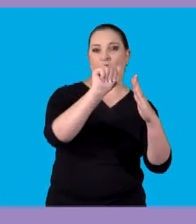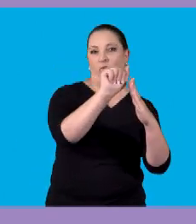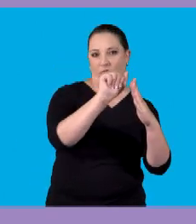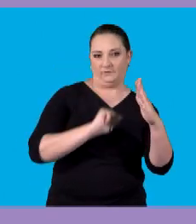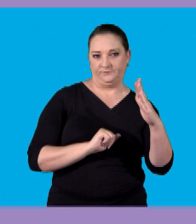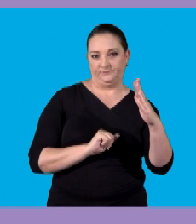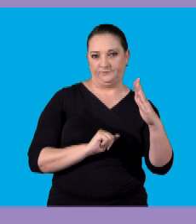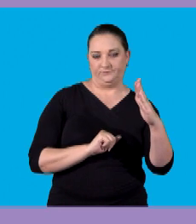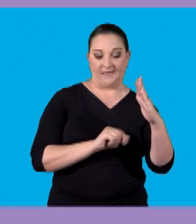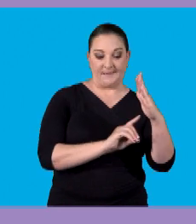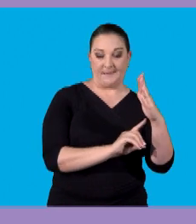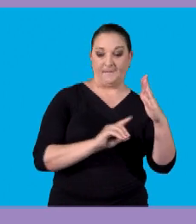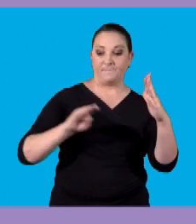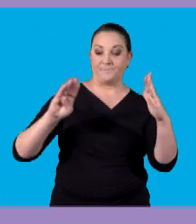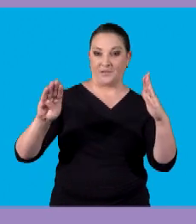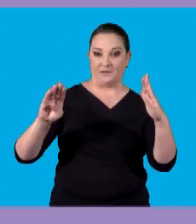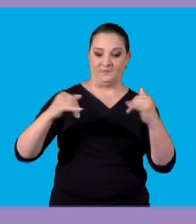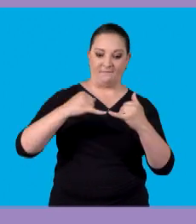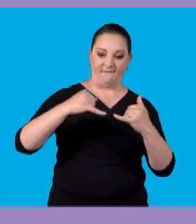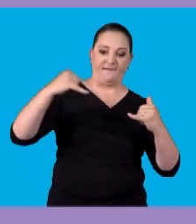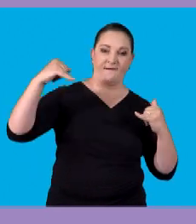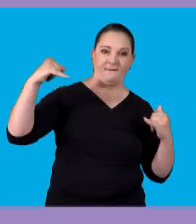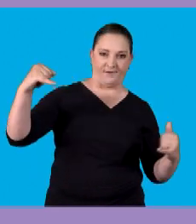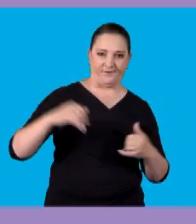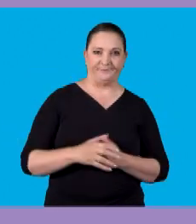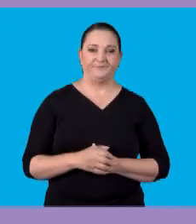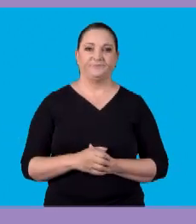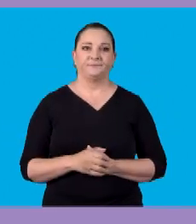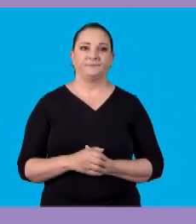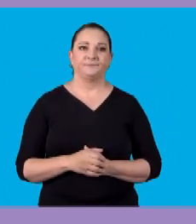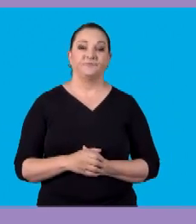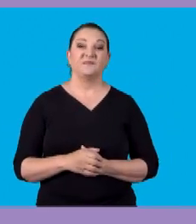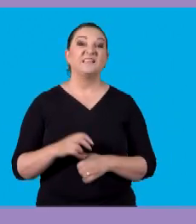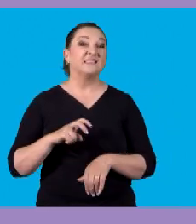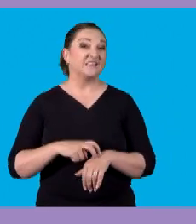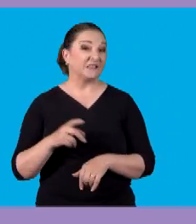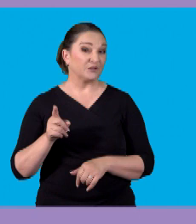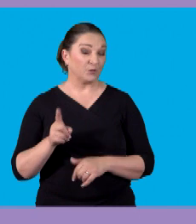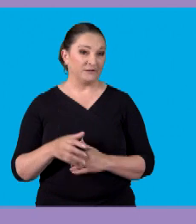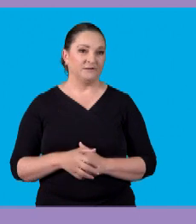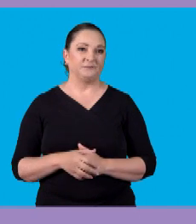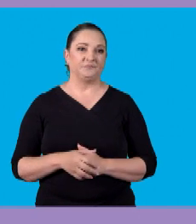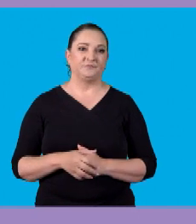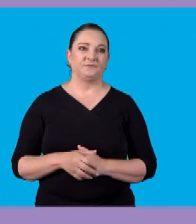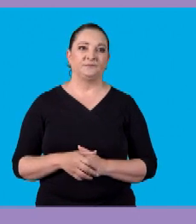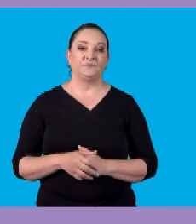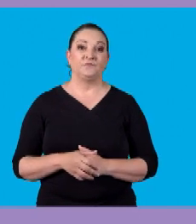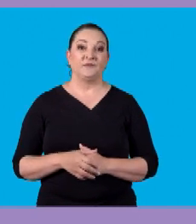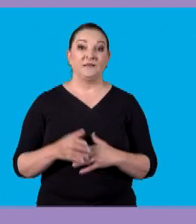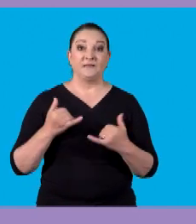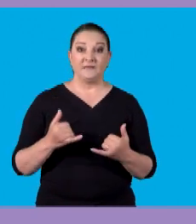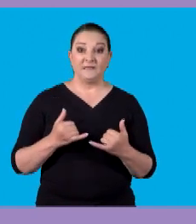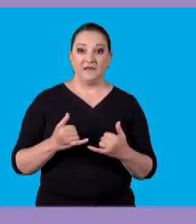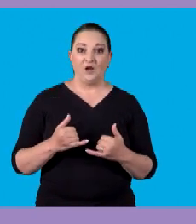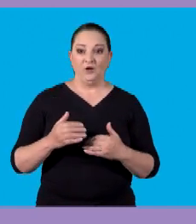then we've been given DB, which is the diagonal. So we need to calculate the following.